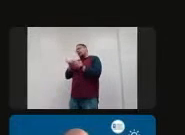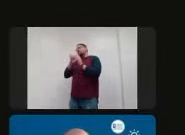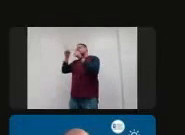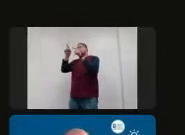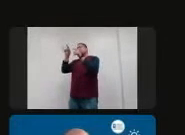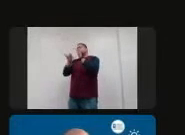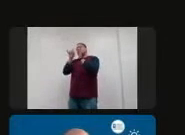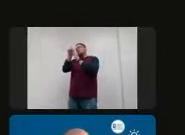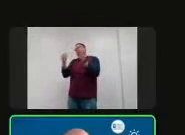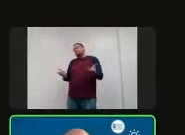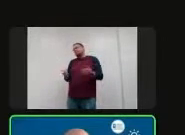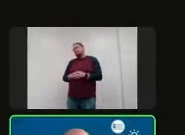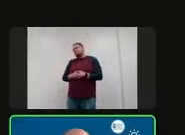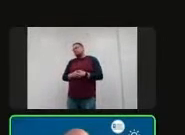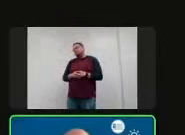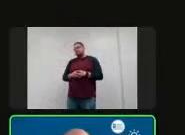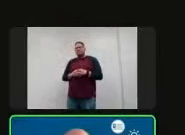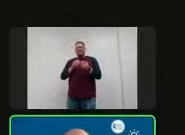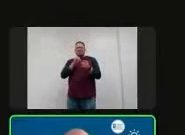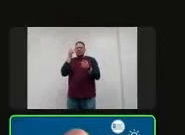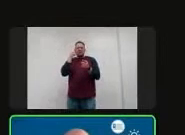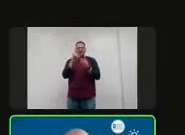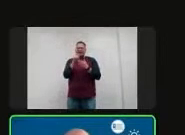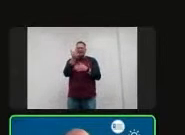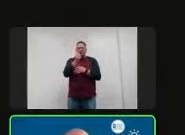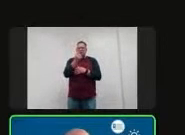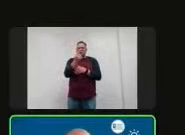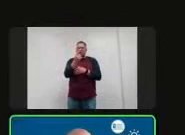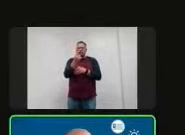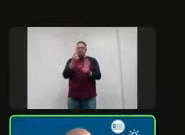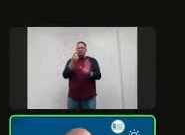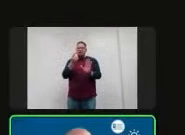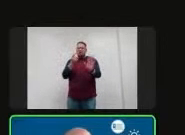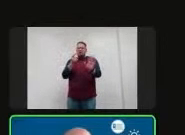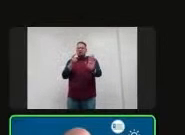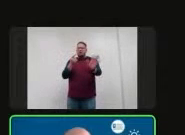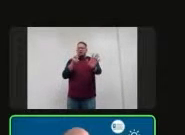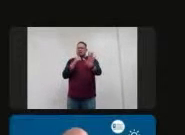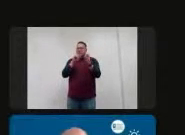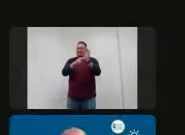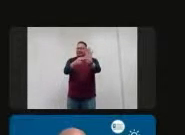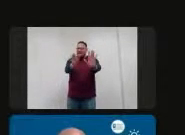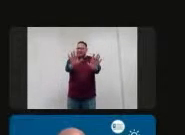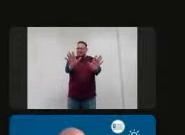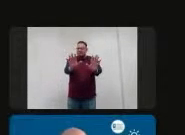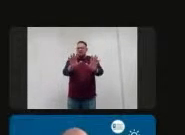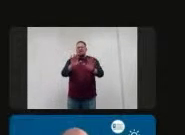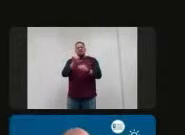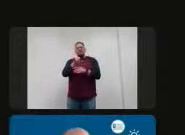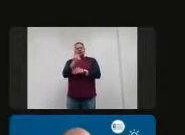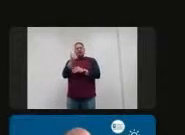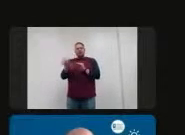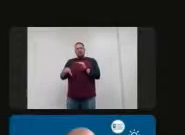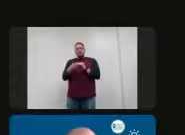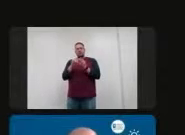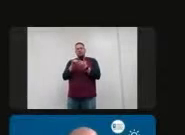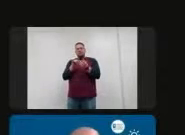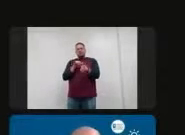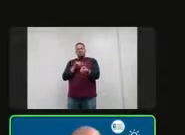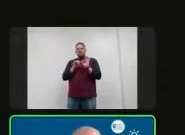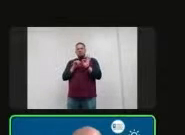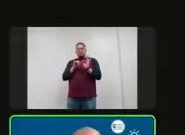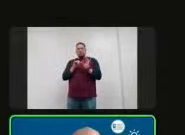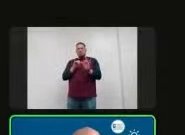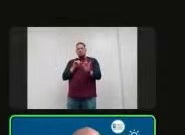That's not possible. And I don't think anybody is okay. Certainly that's not the intent. The other piece to this, and this is the